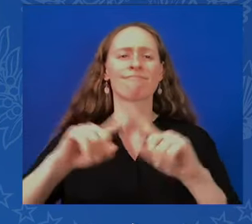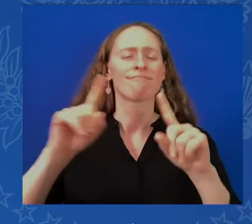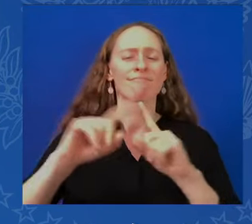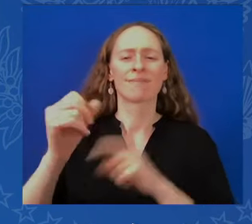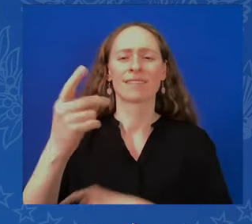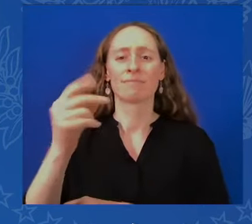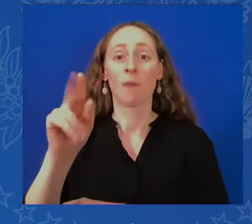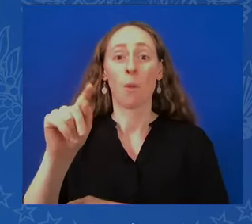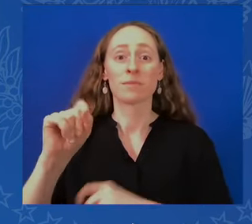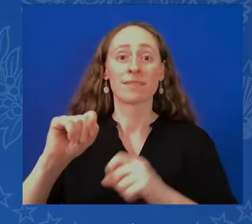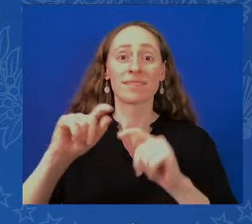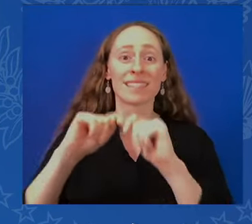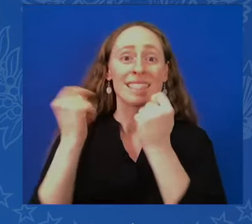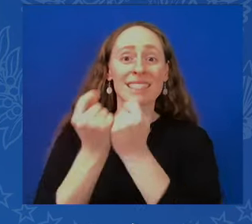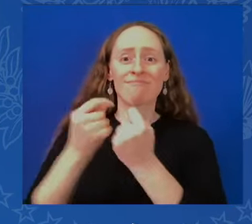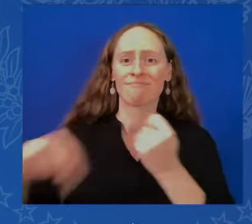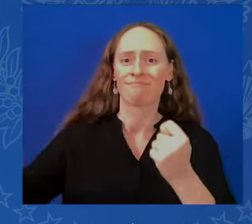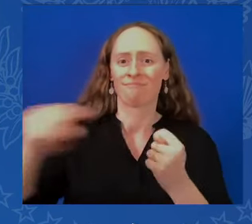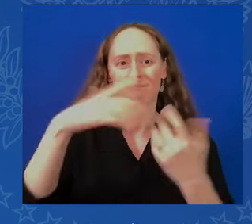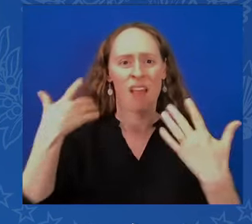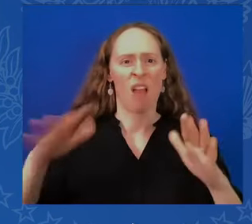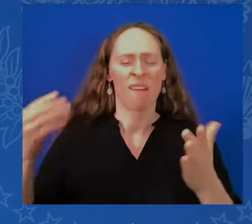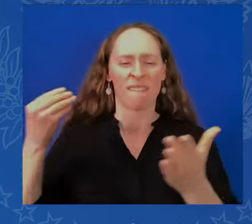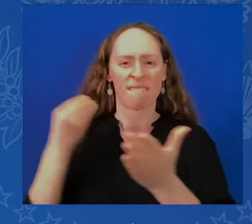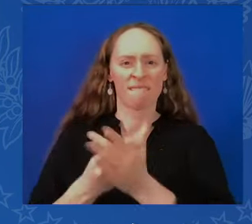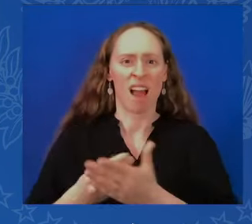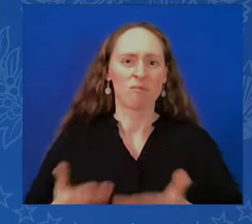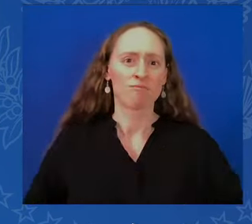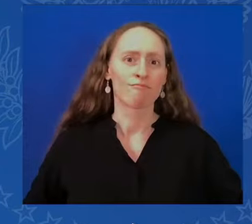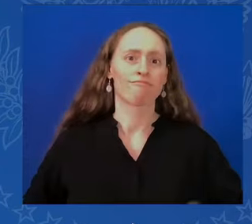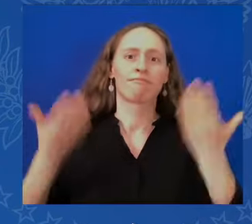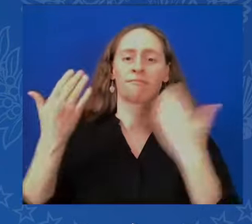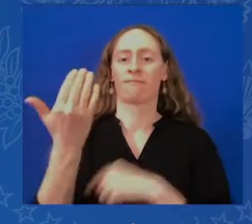to support our workers and our neighbors in this moment.